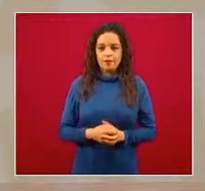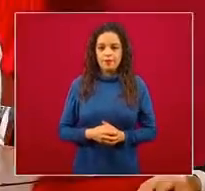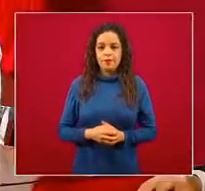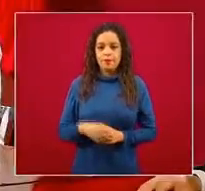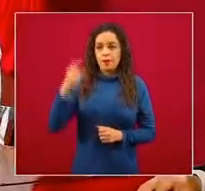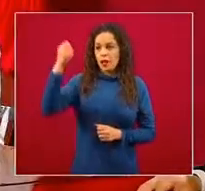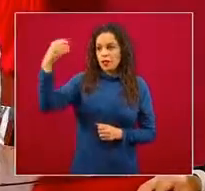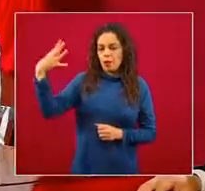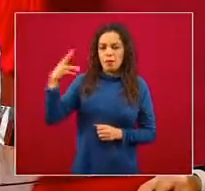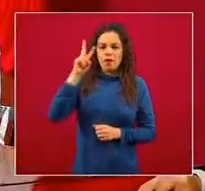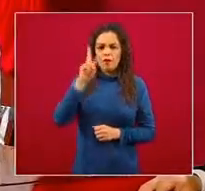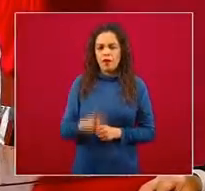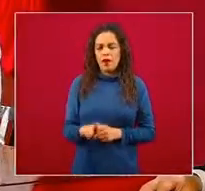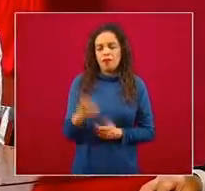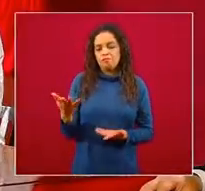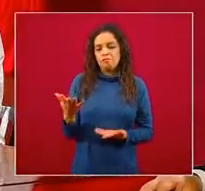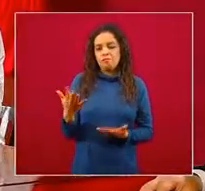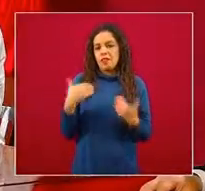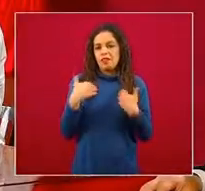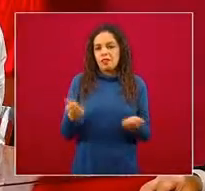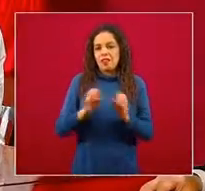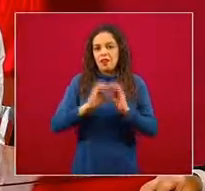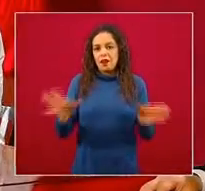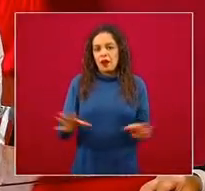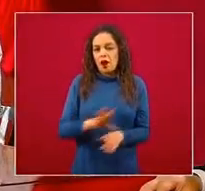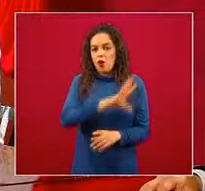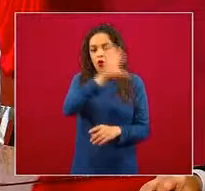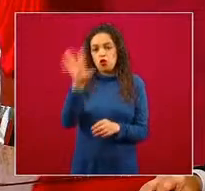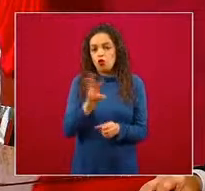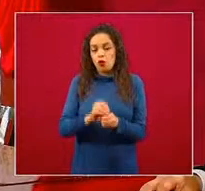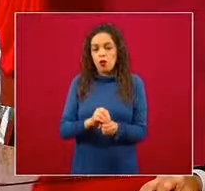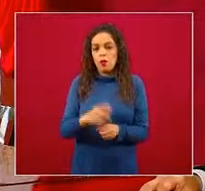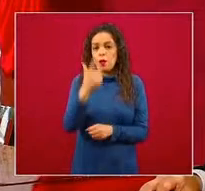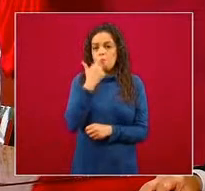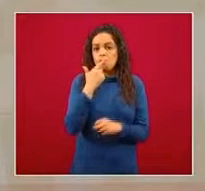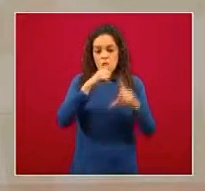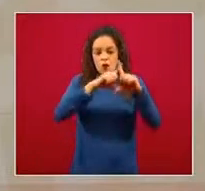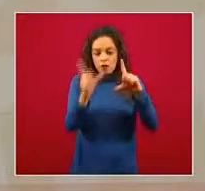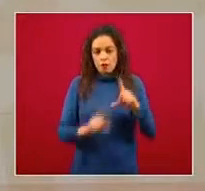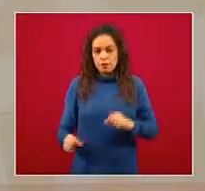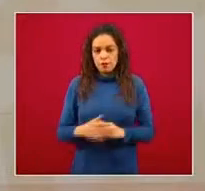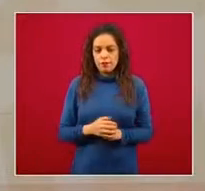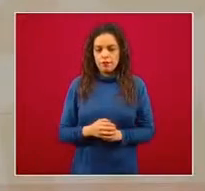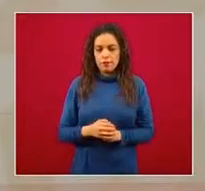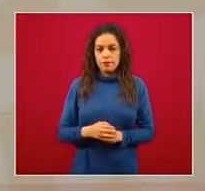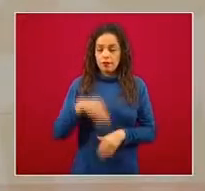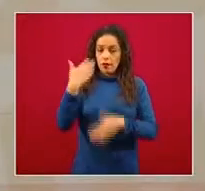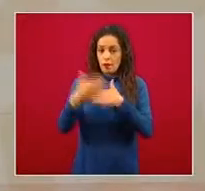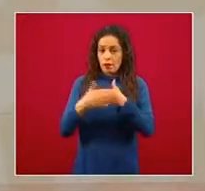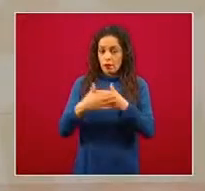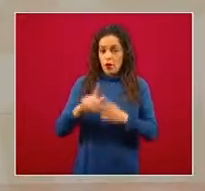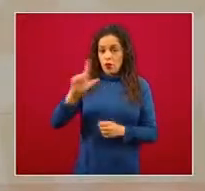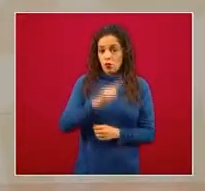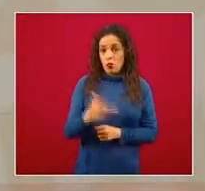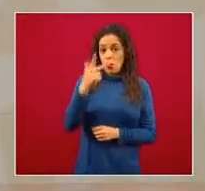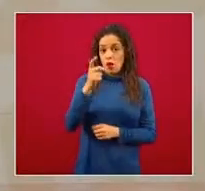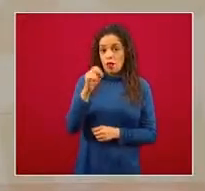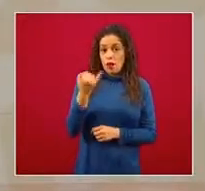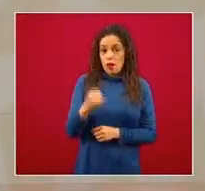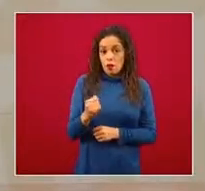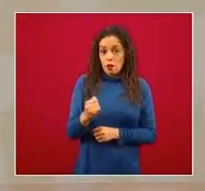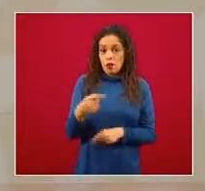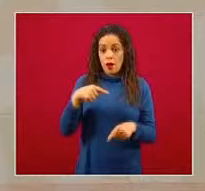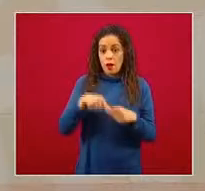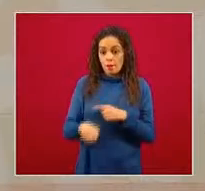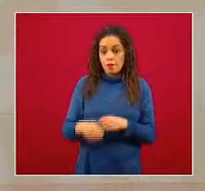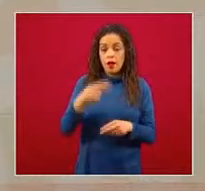the epidemiological stoplight is quite simple for now. Everything is red. It starts next Monday on June 8th,